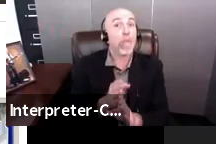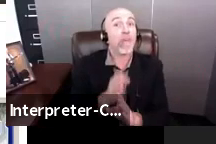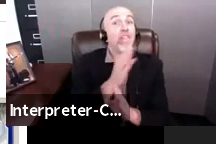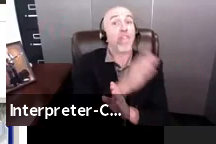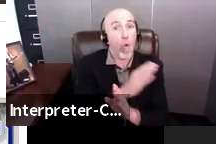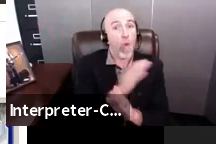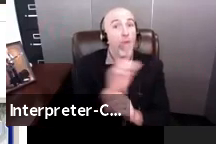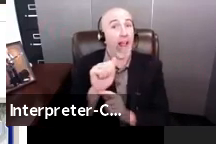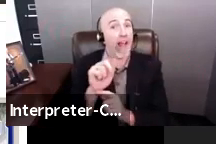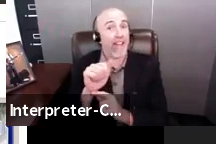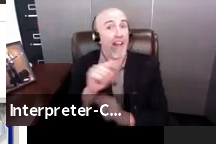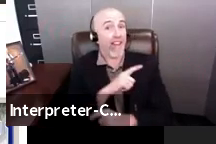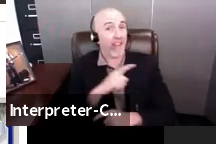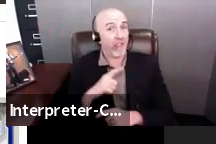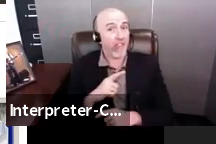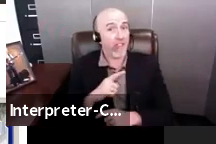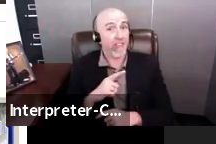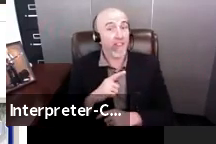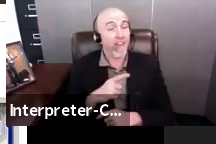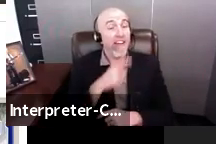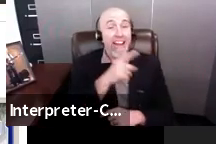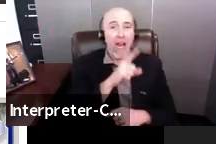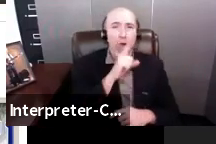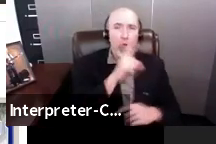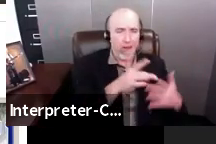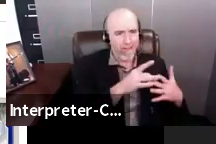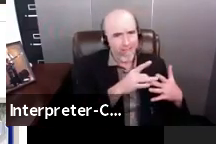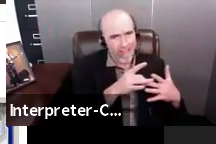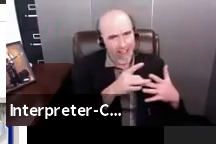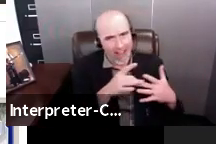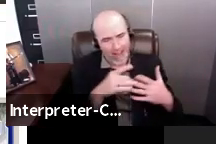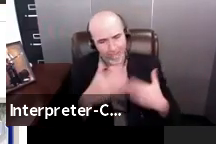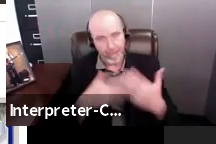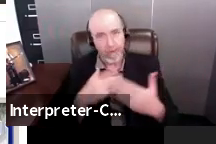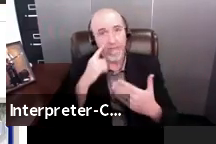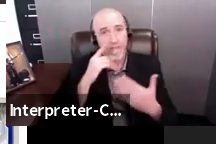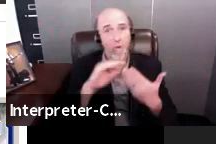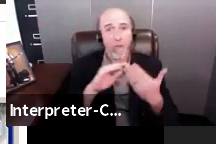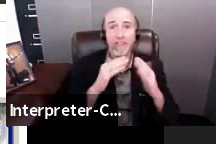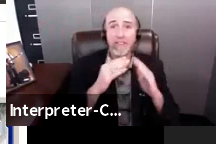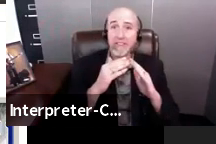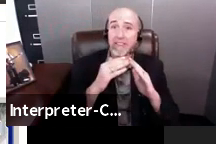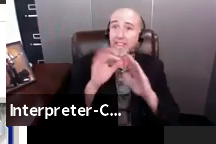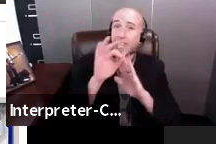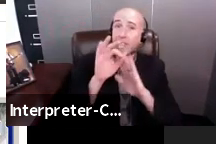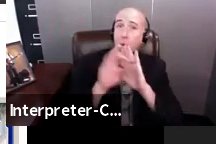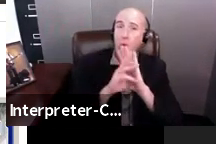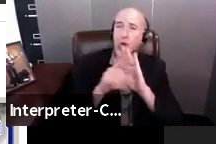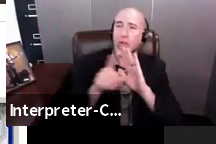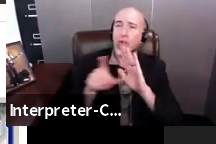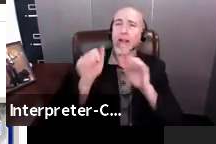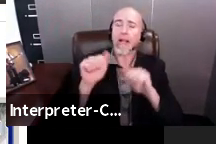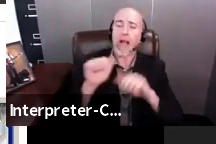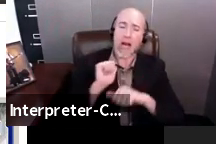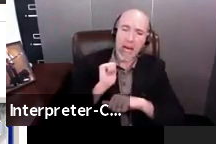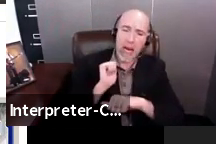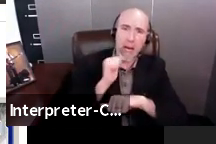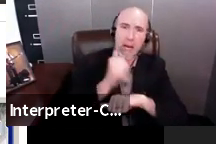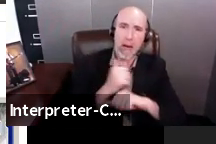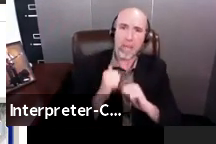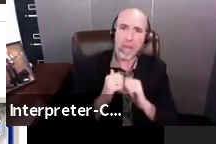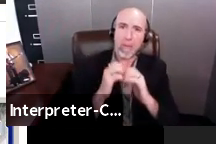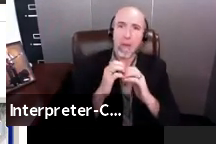legislation, it has paved the way for the city of Fort Worth to implement public